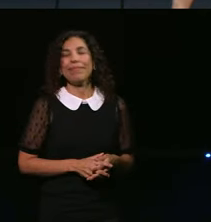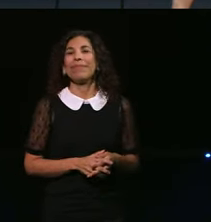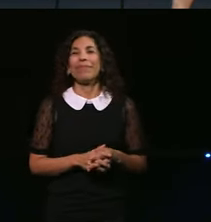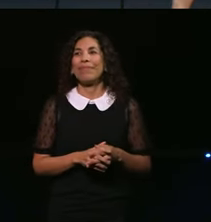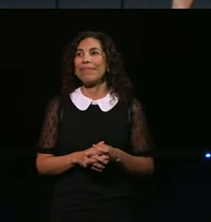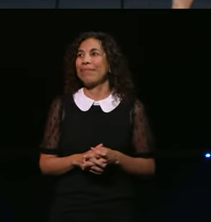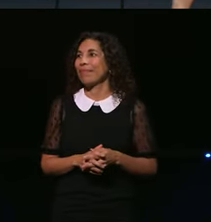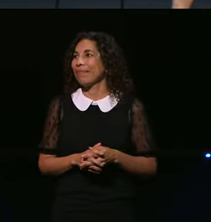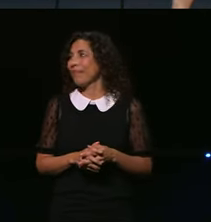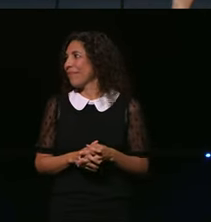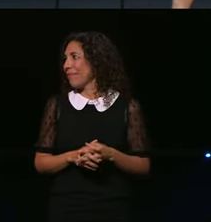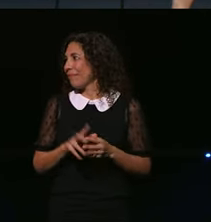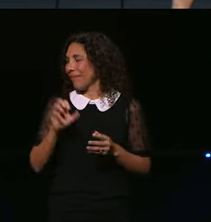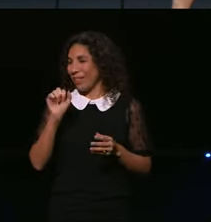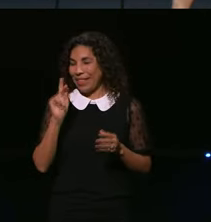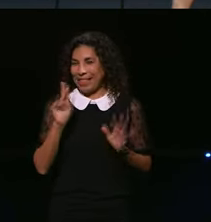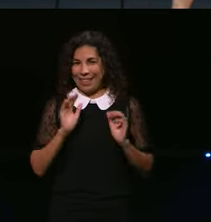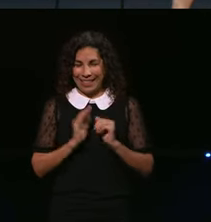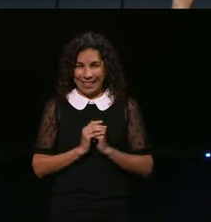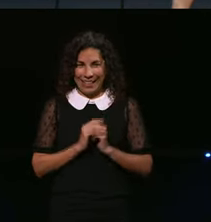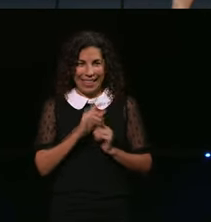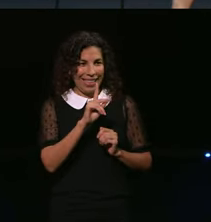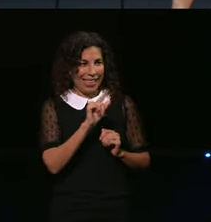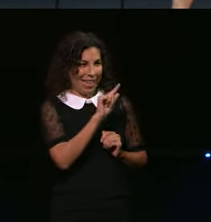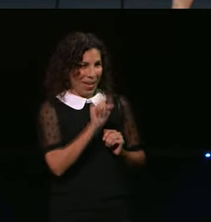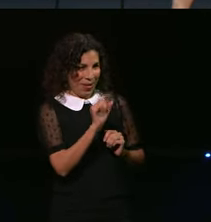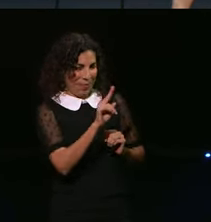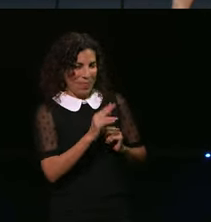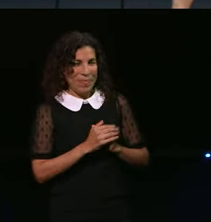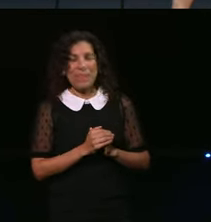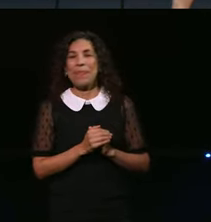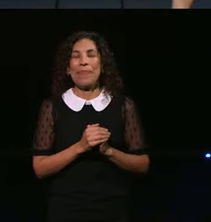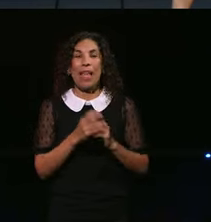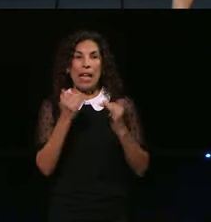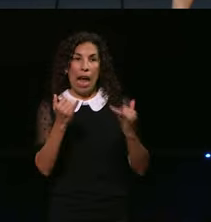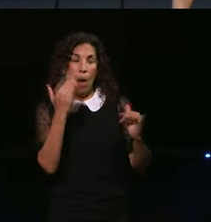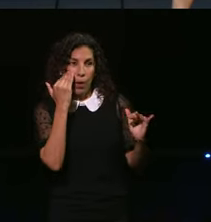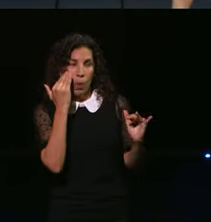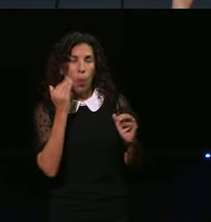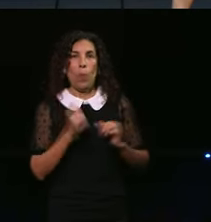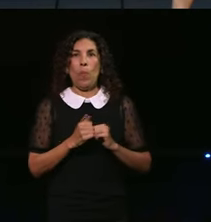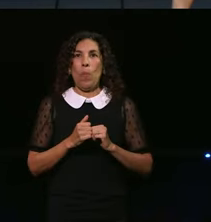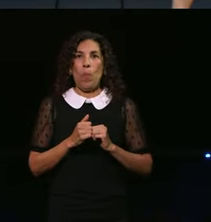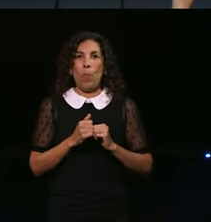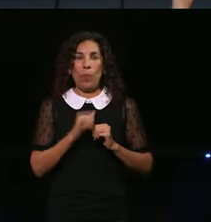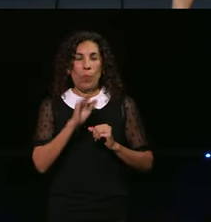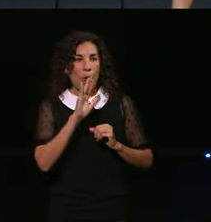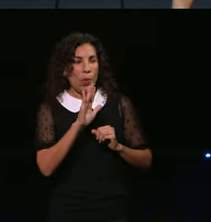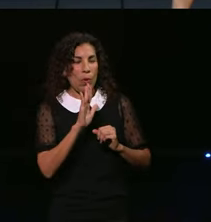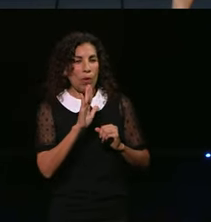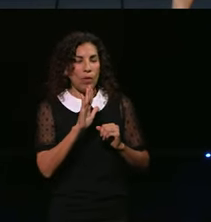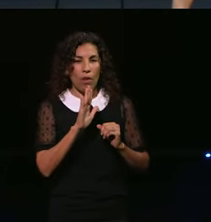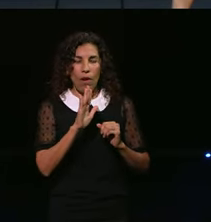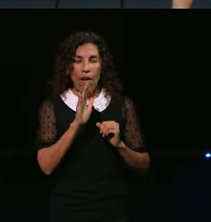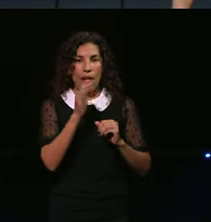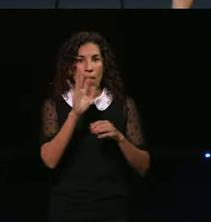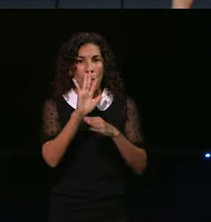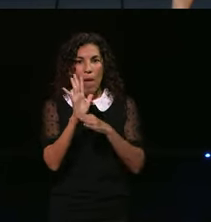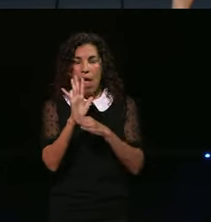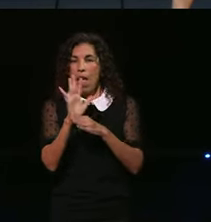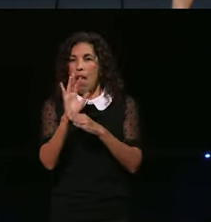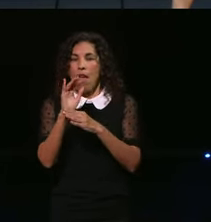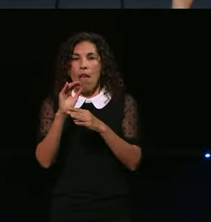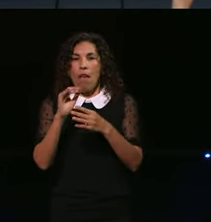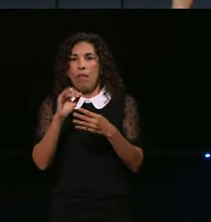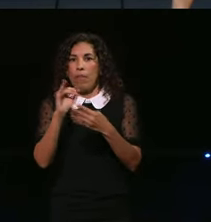Okay, Kazu. Yes. Now I know you're selective about the work